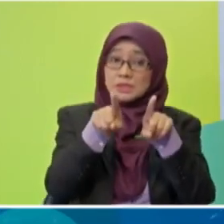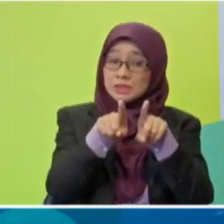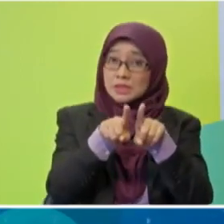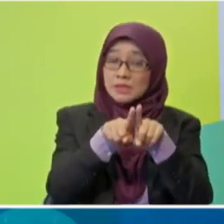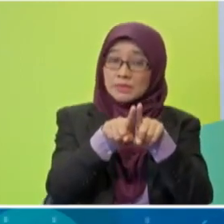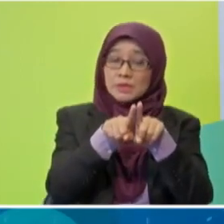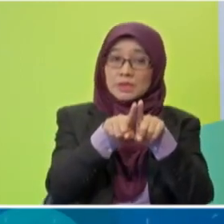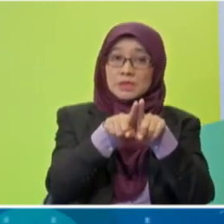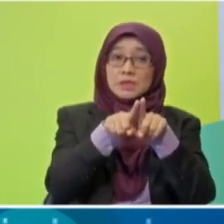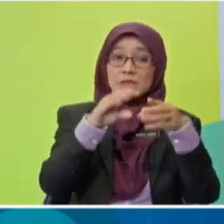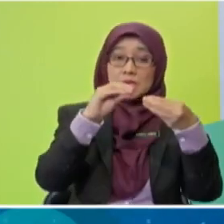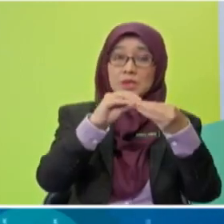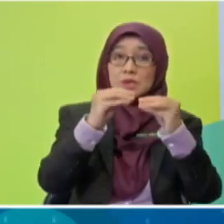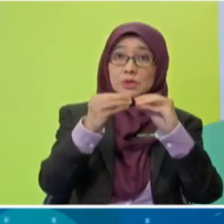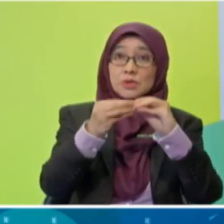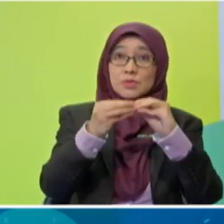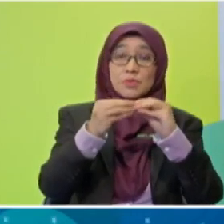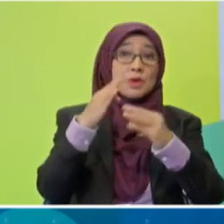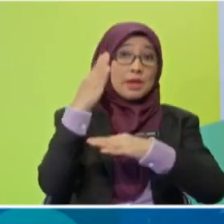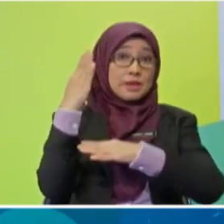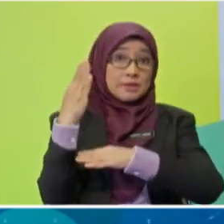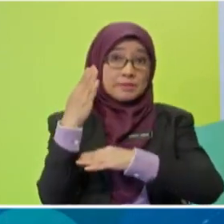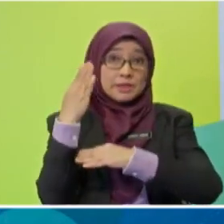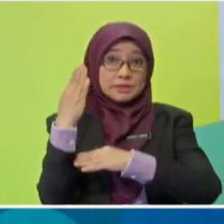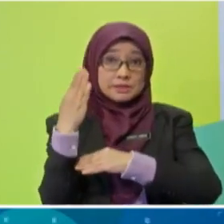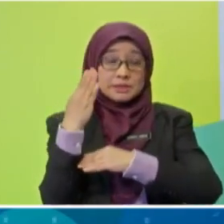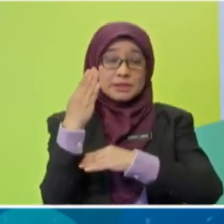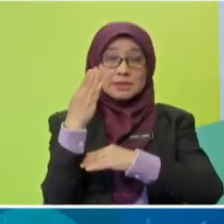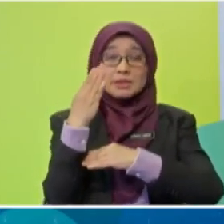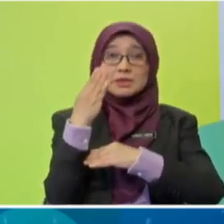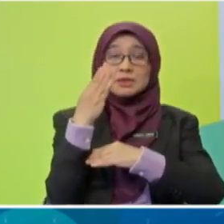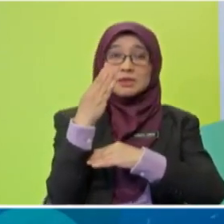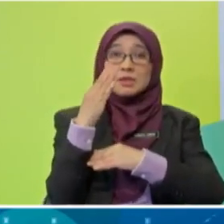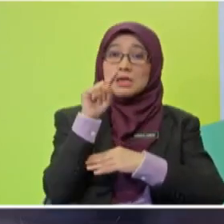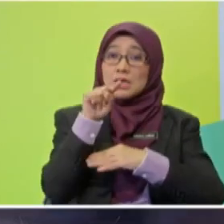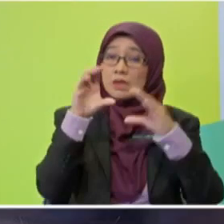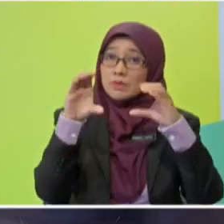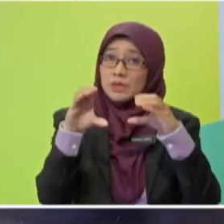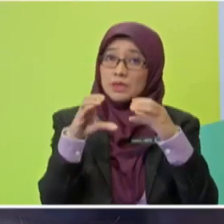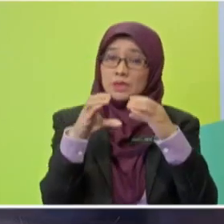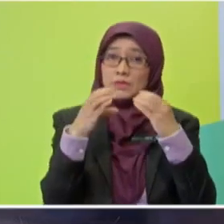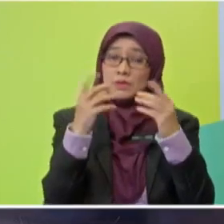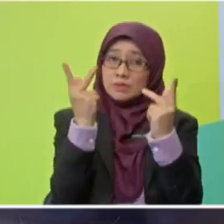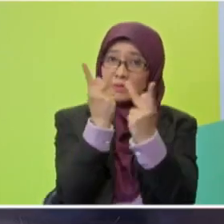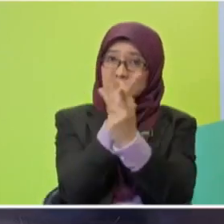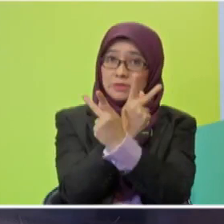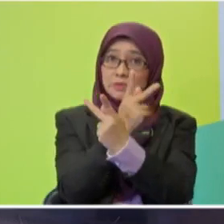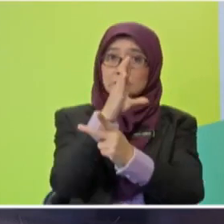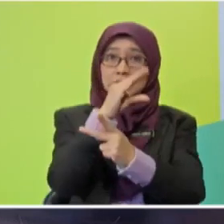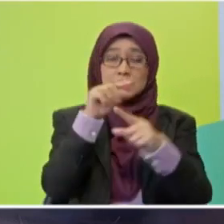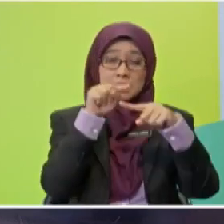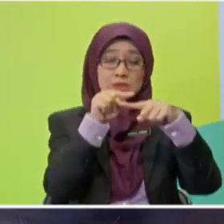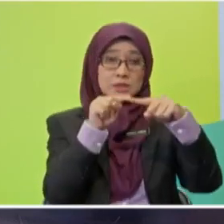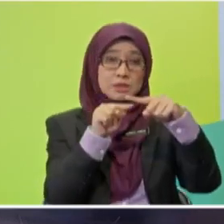and division involving a whole number. So that means, kids, you do multiply and also